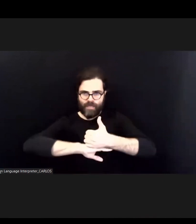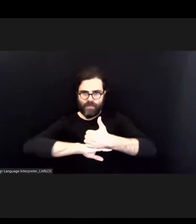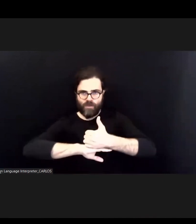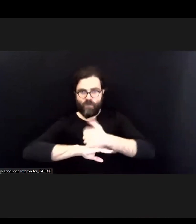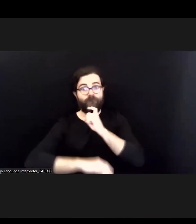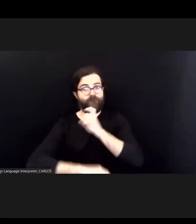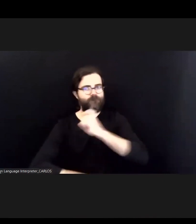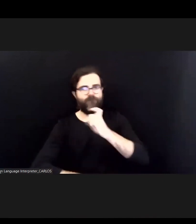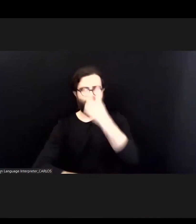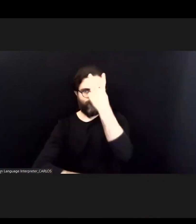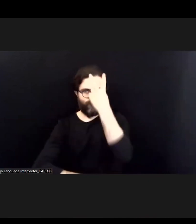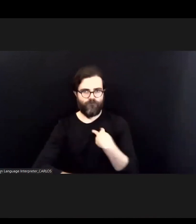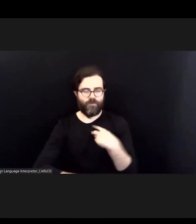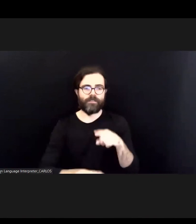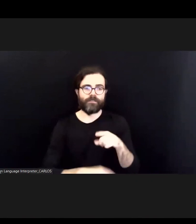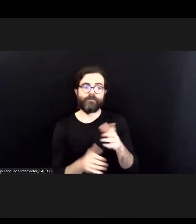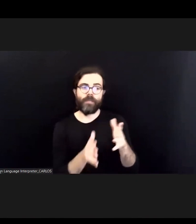minutes of our